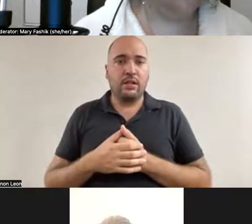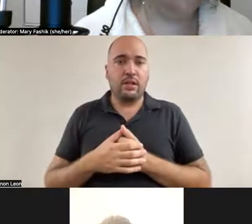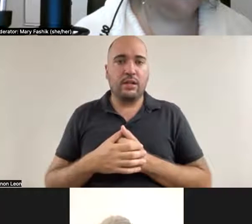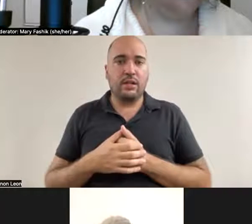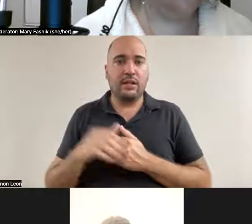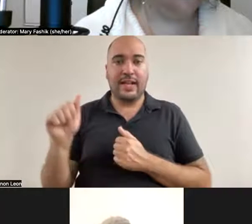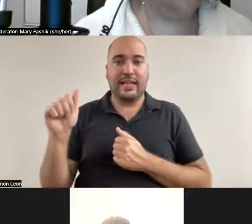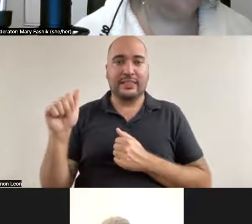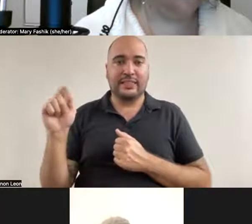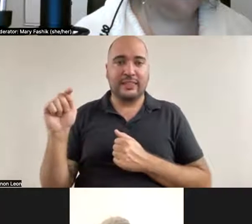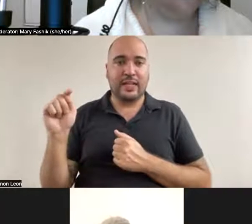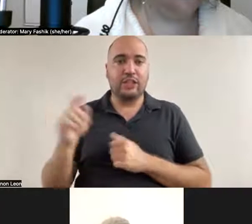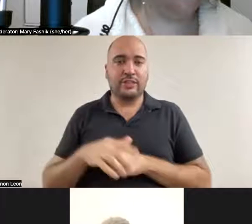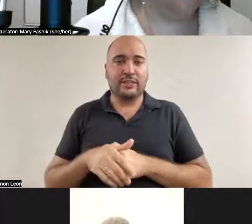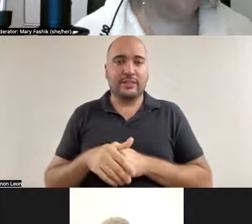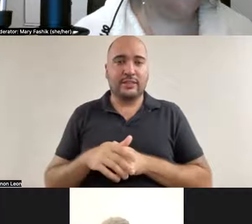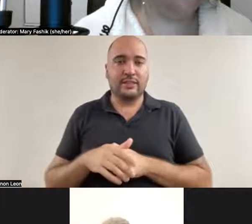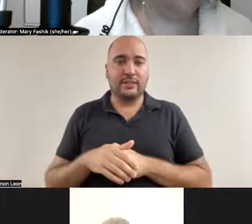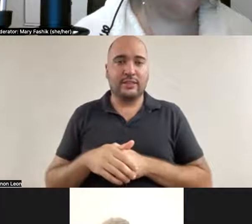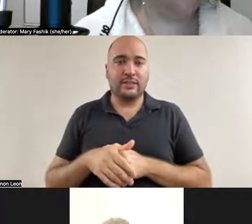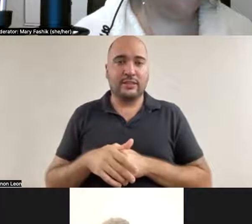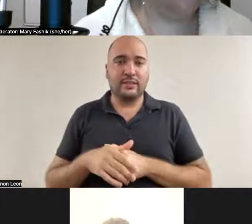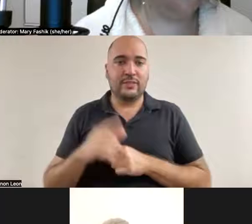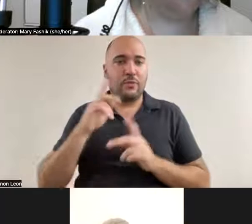assistive technologies for people with